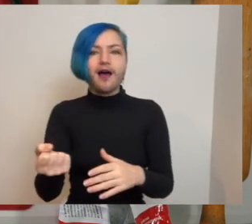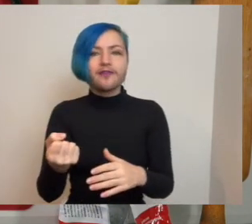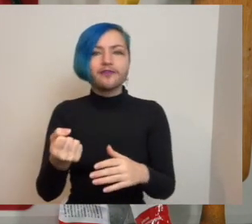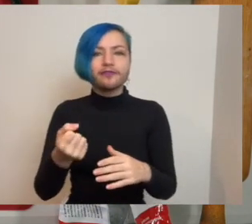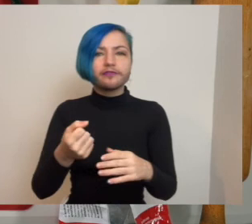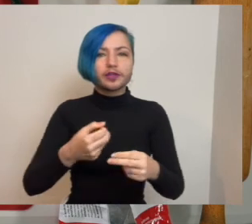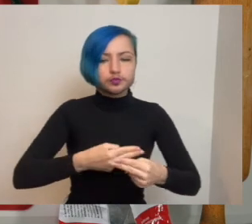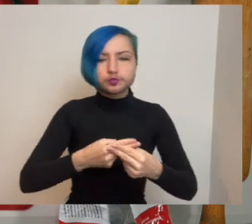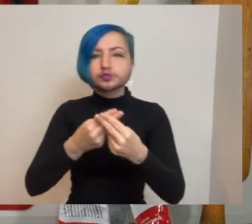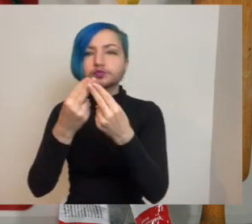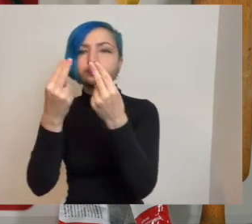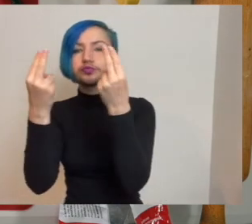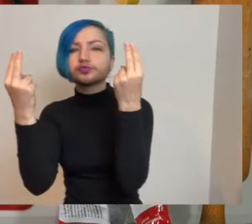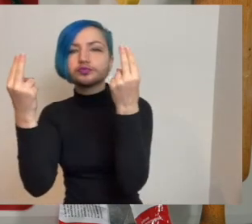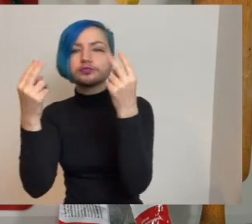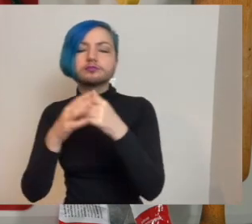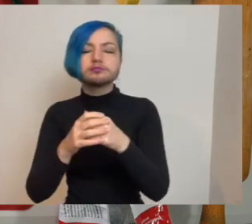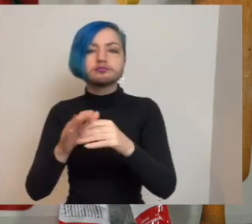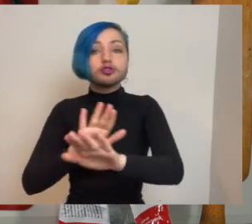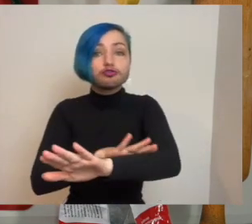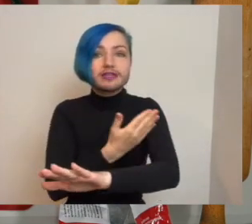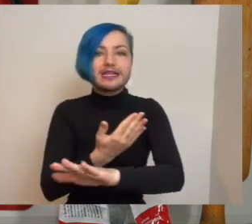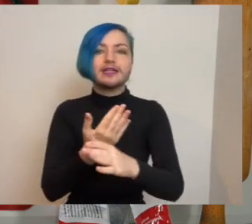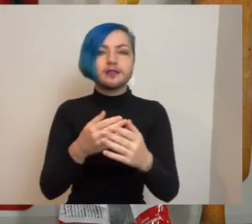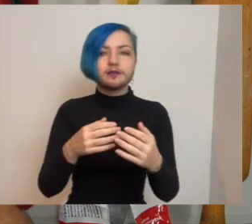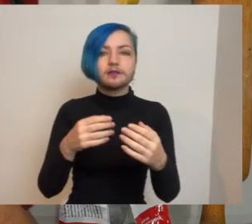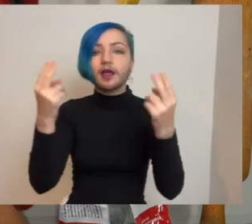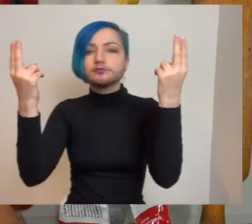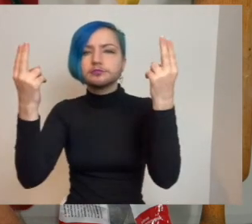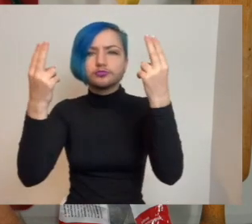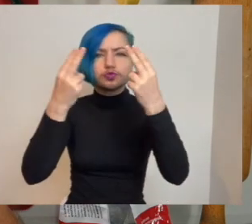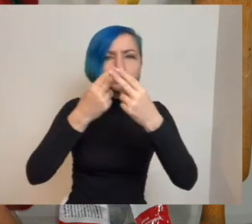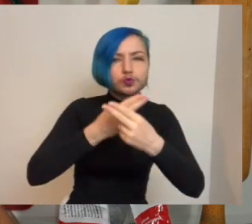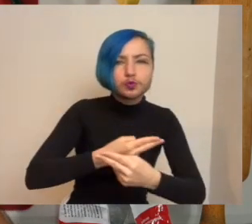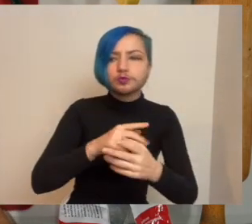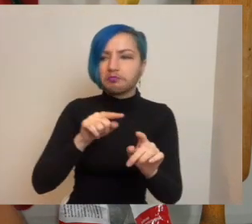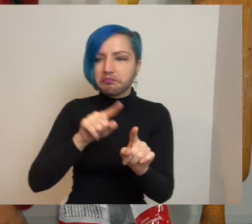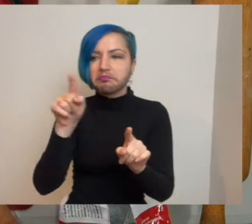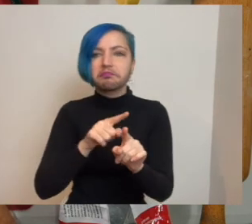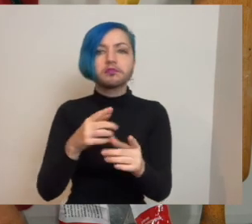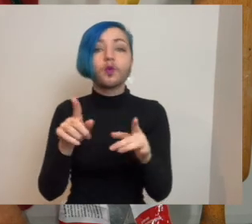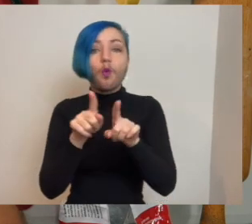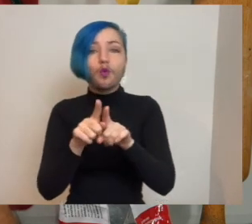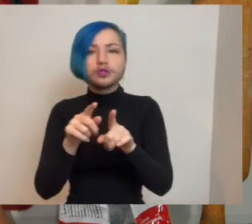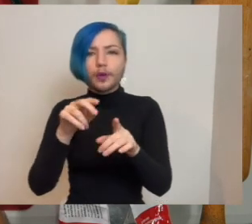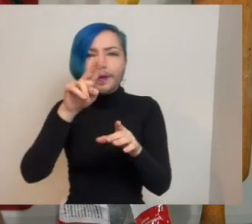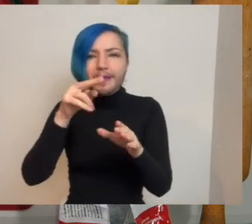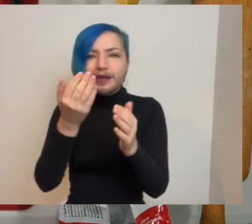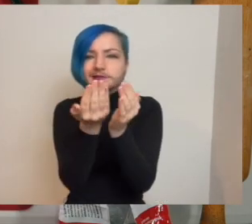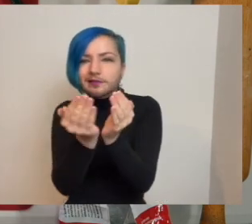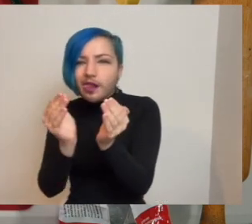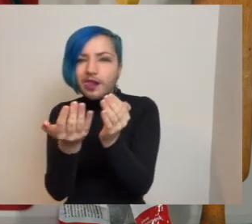light green to dark green, and I've kind of got some, I've used paint in the indentations